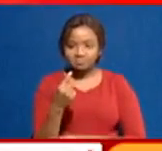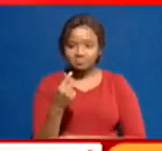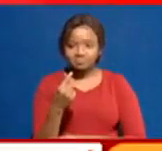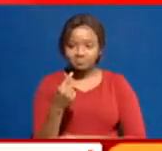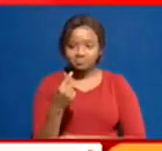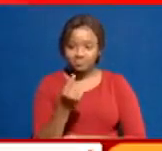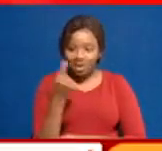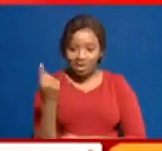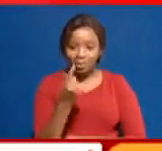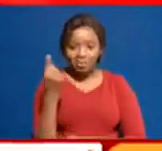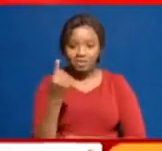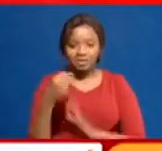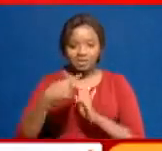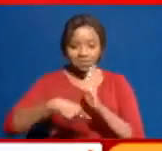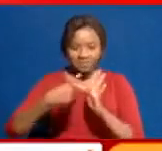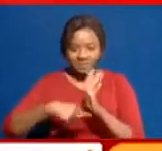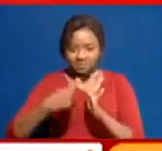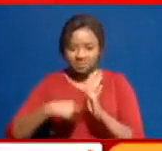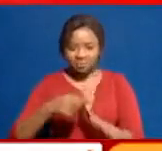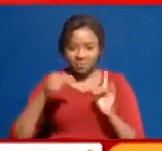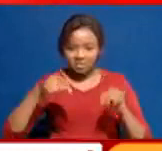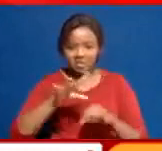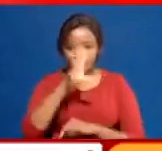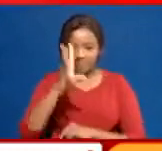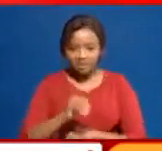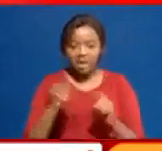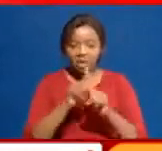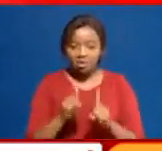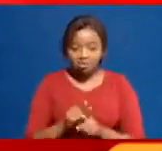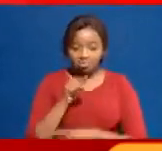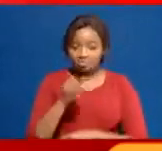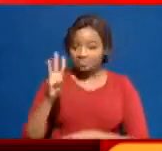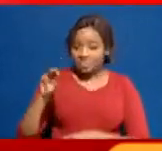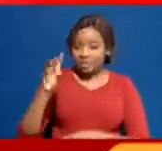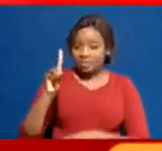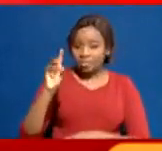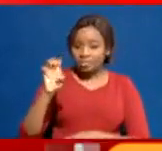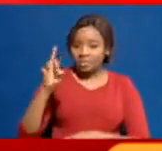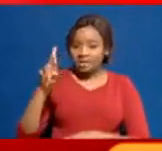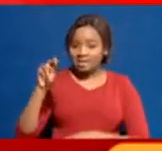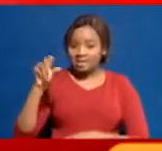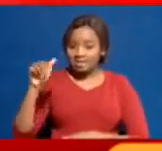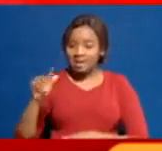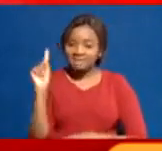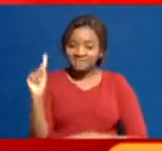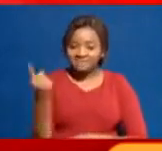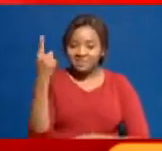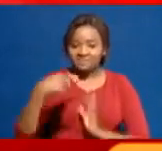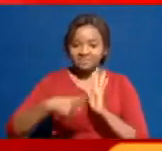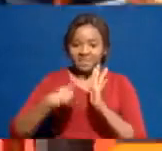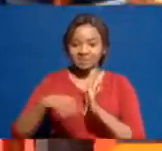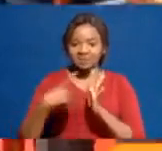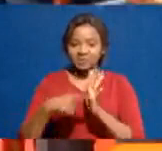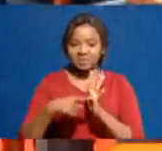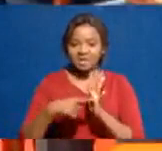on the African continent, and for Moderna, their first factory outside the United